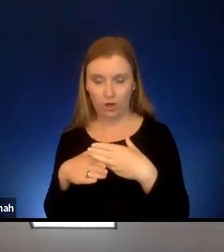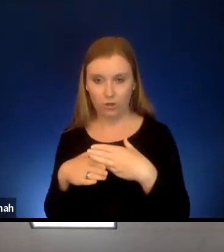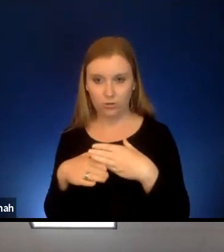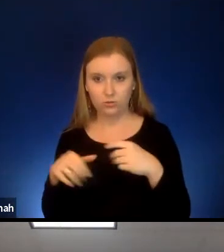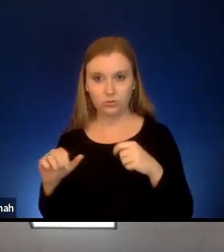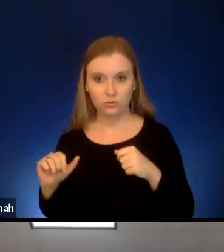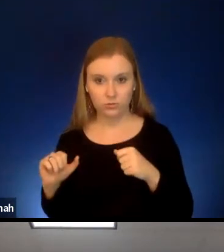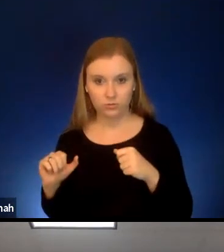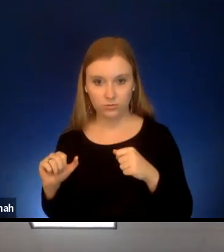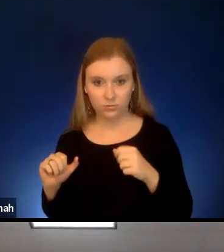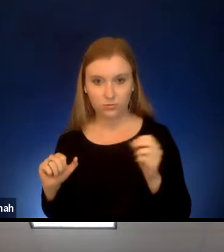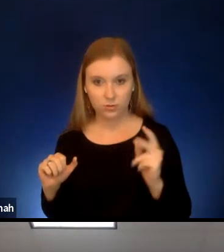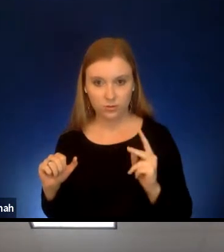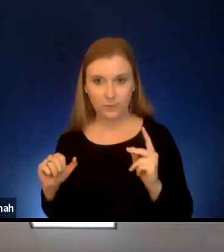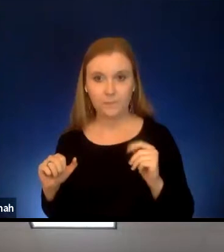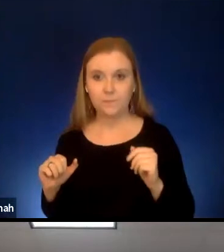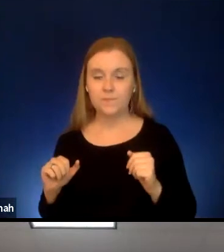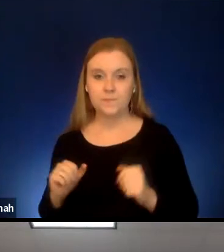here.